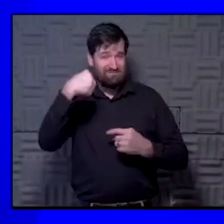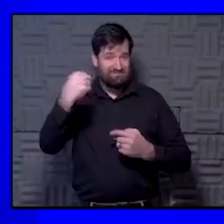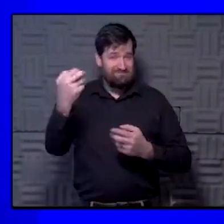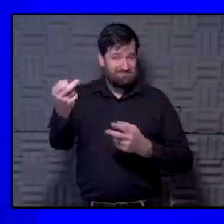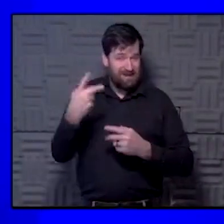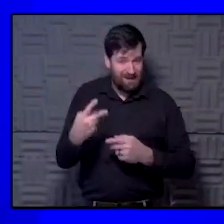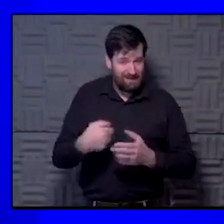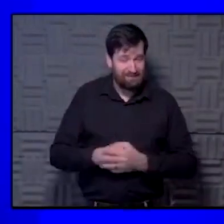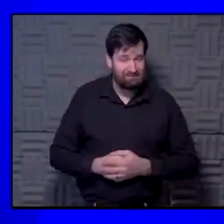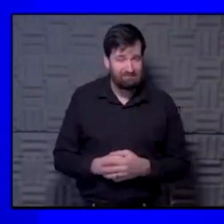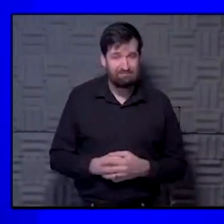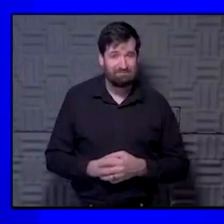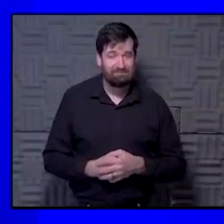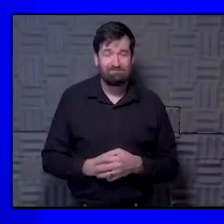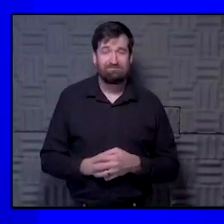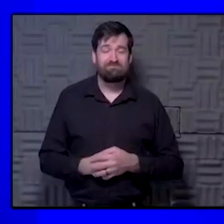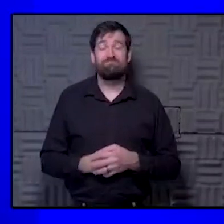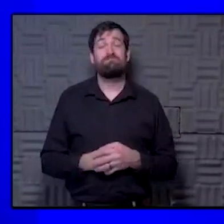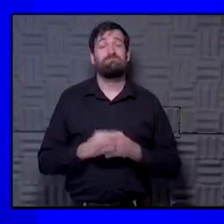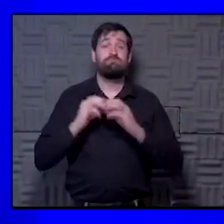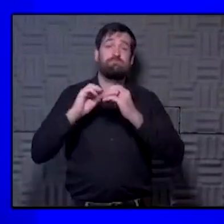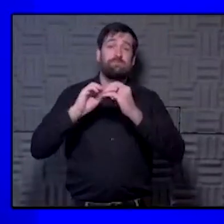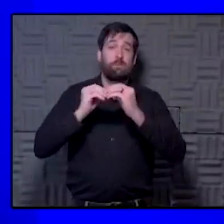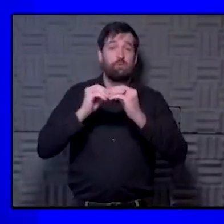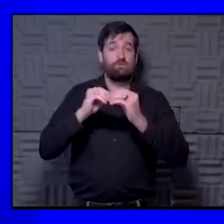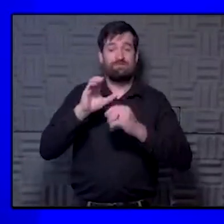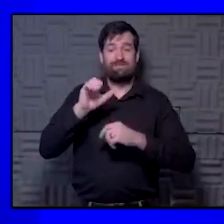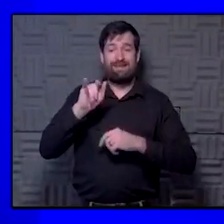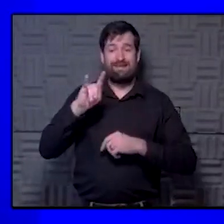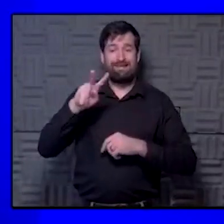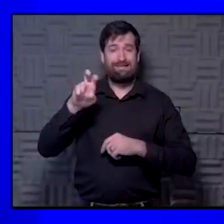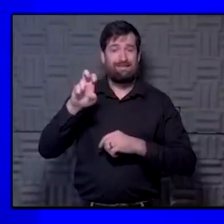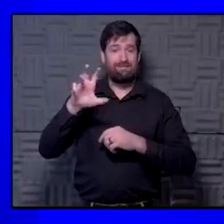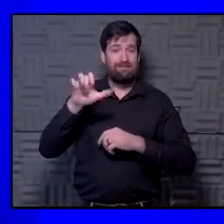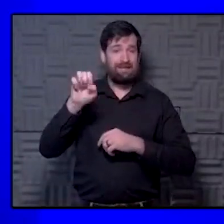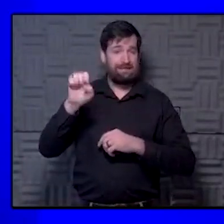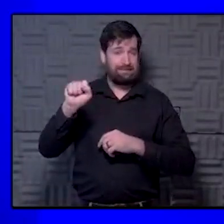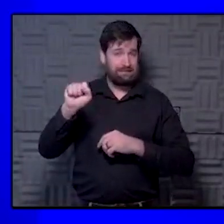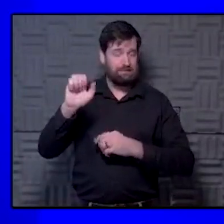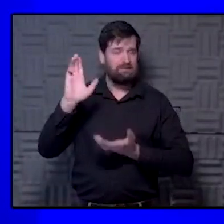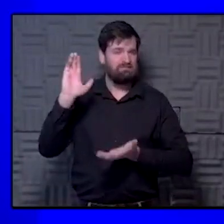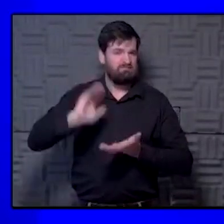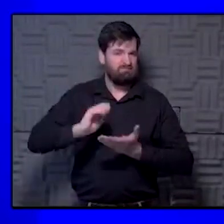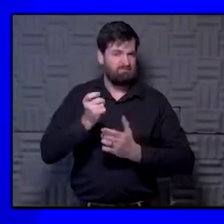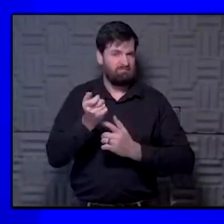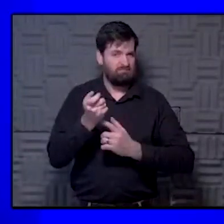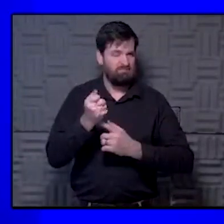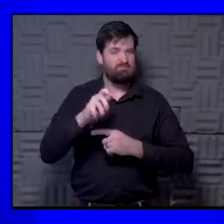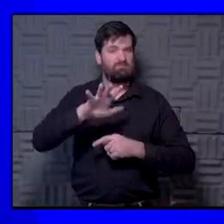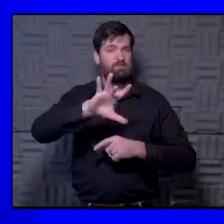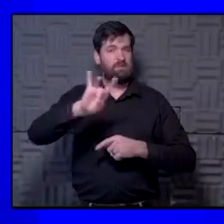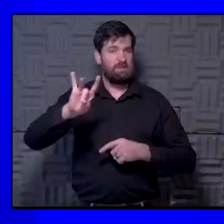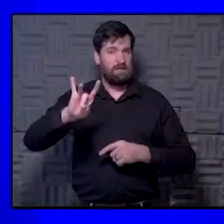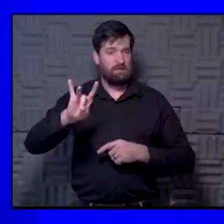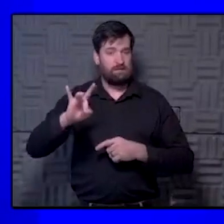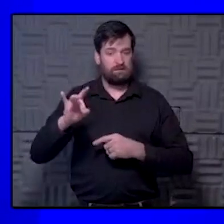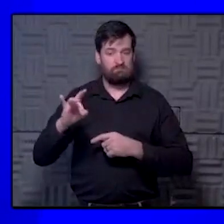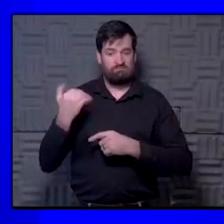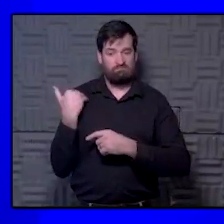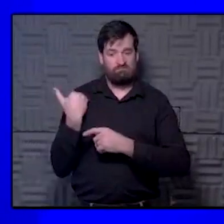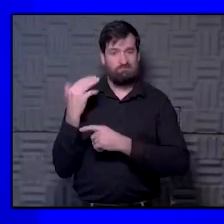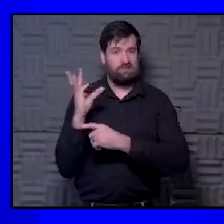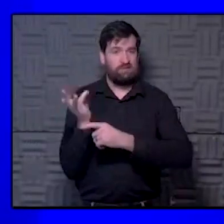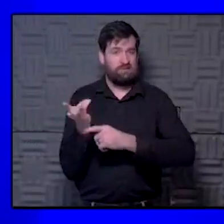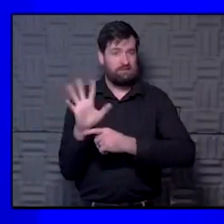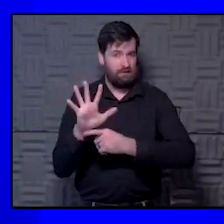term. So the numbers, the active cases are actually down a bit today in Kansas City. They're at 58. They were at 65